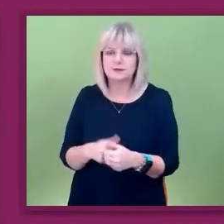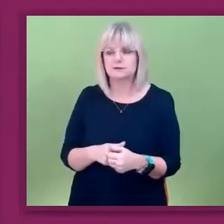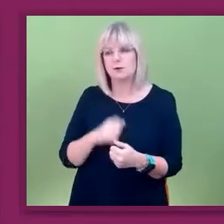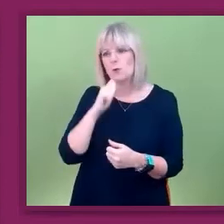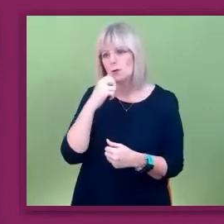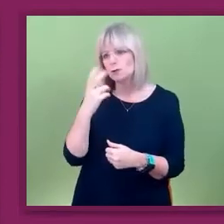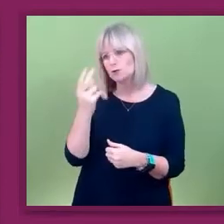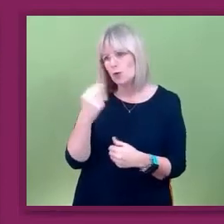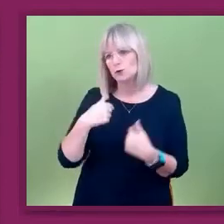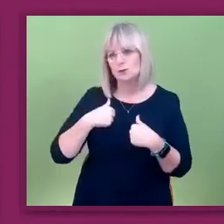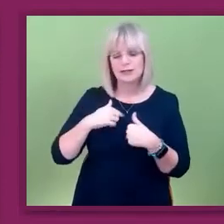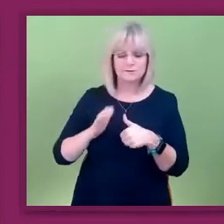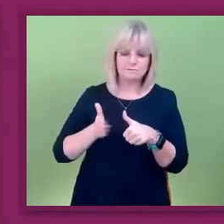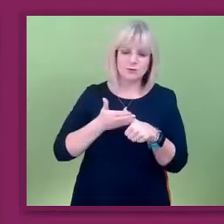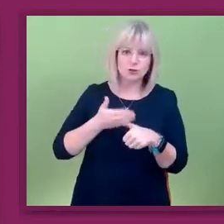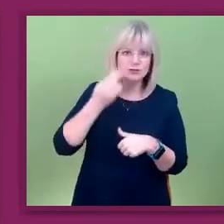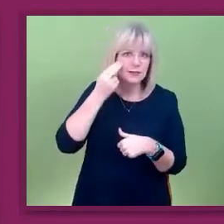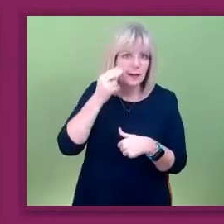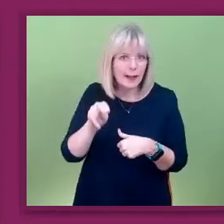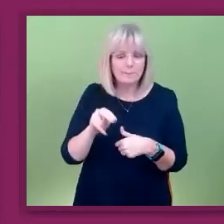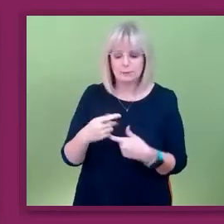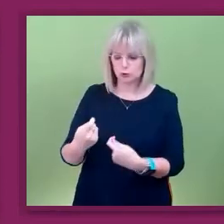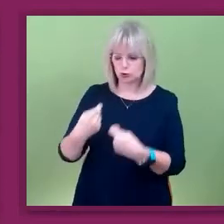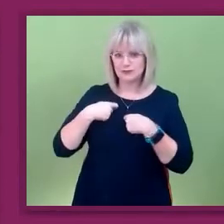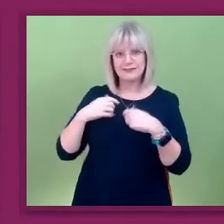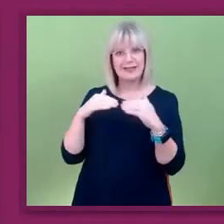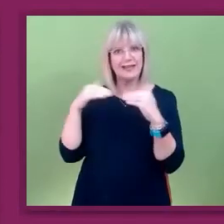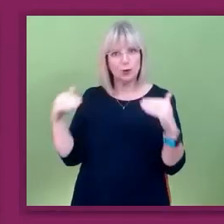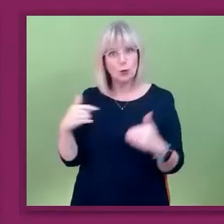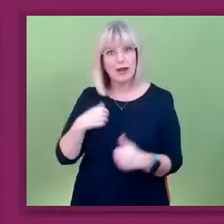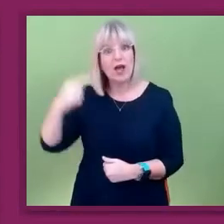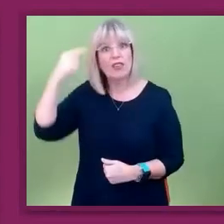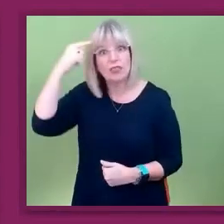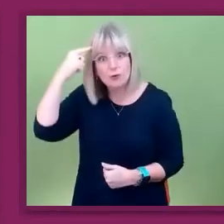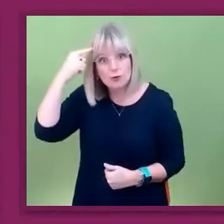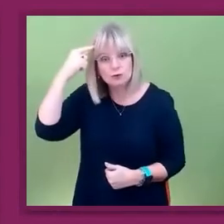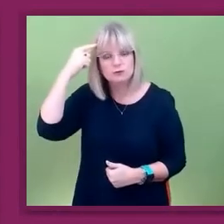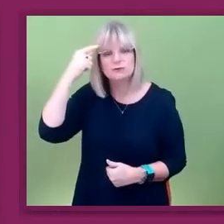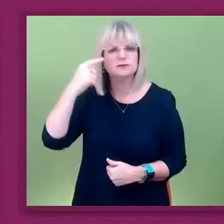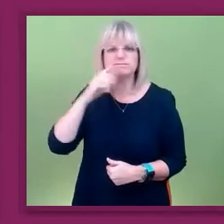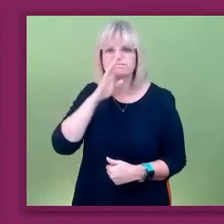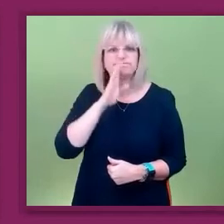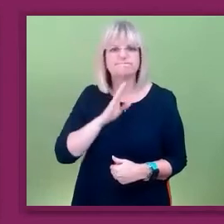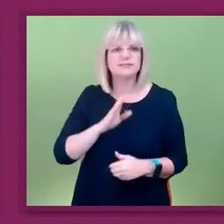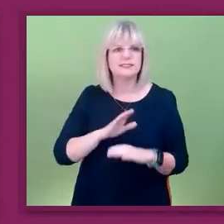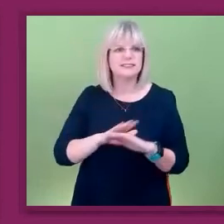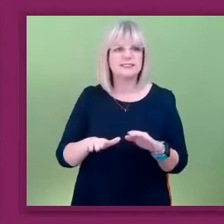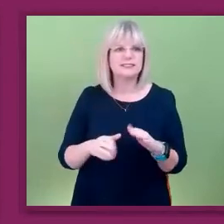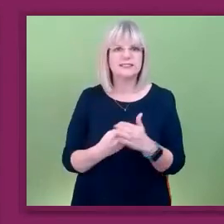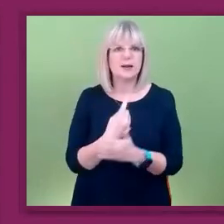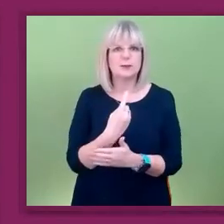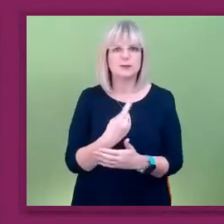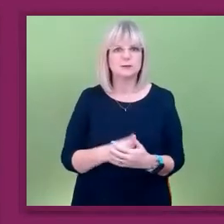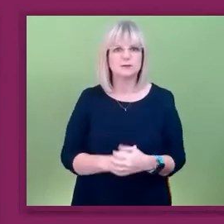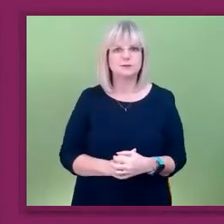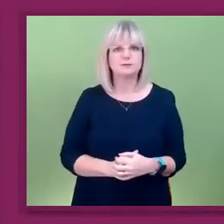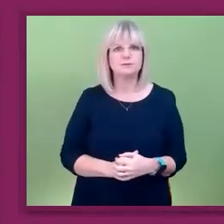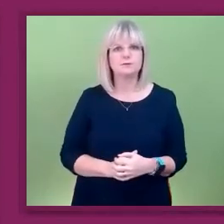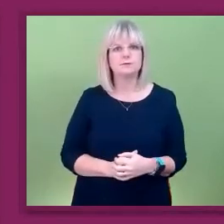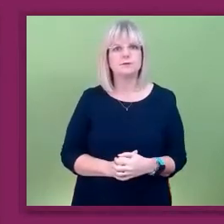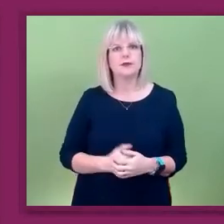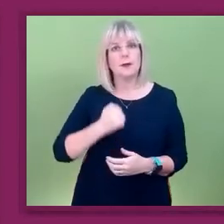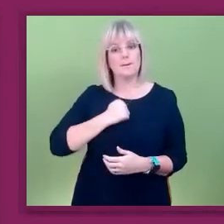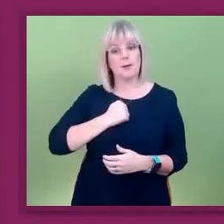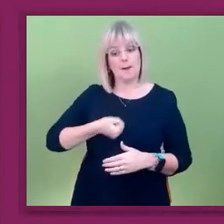and, treated equally. But that was not the case for me, sadly. In my birthing experience, I